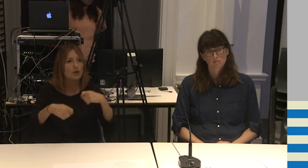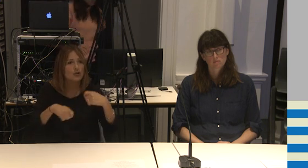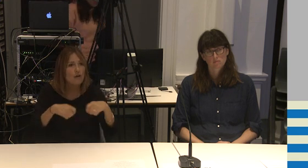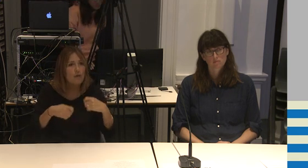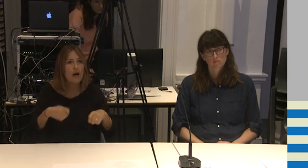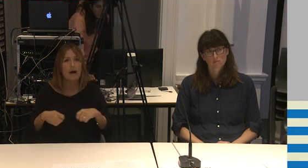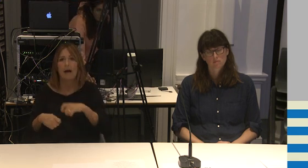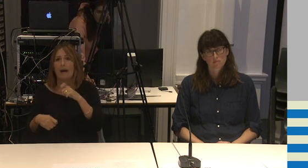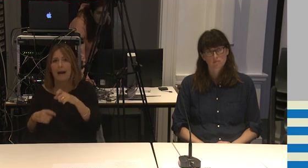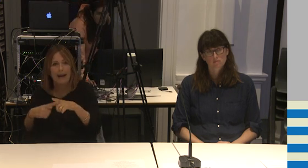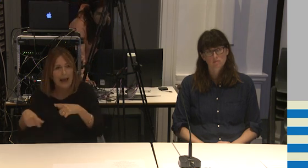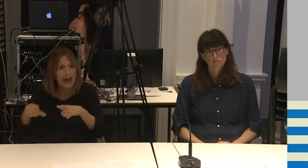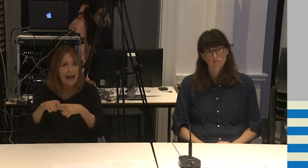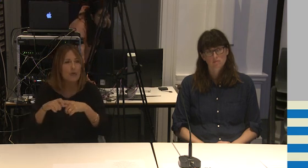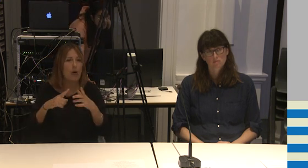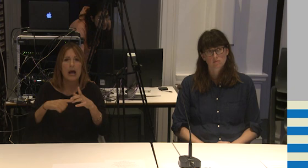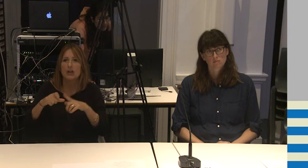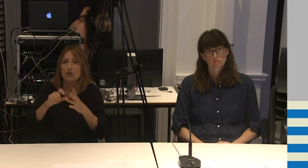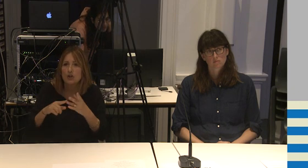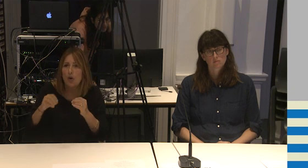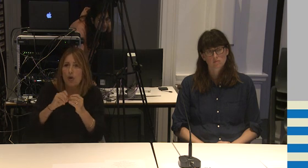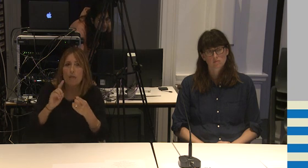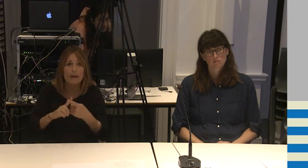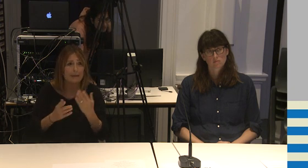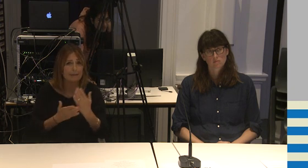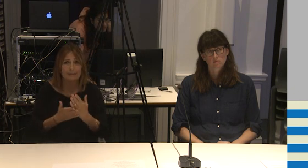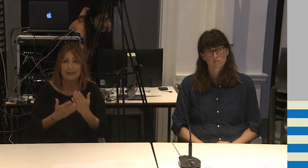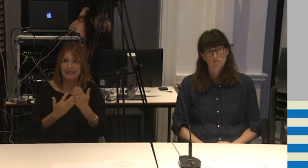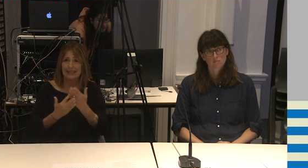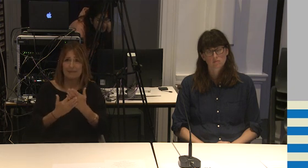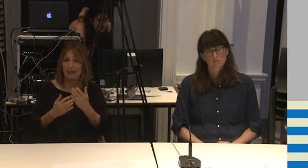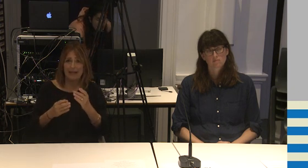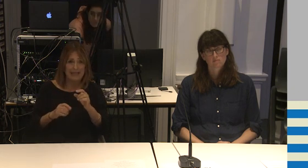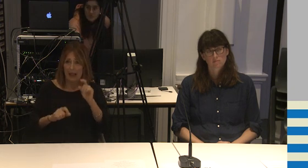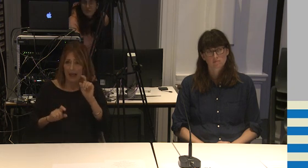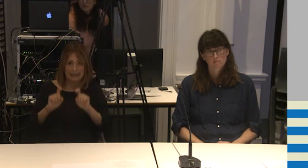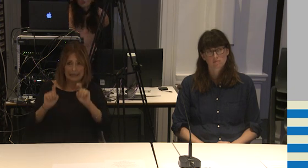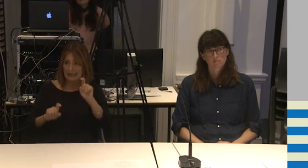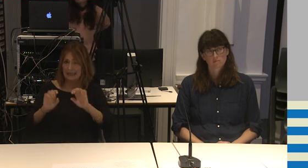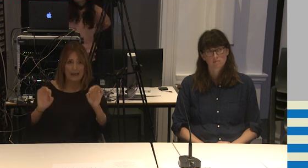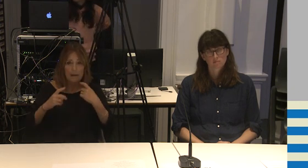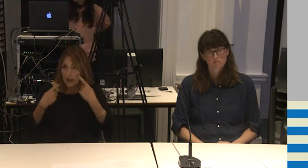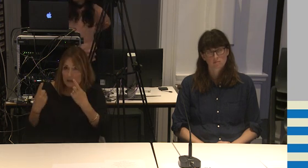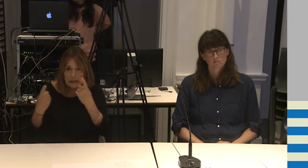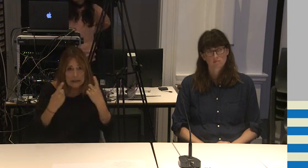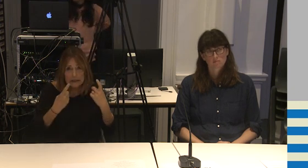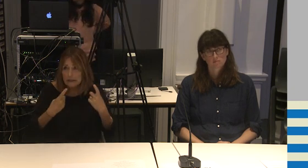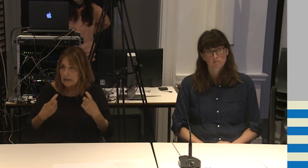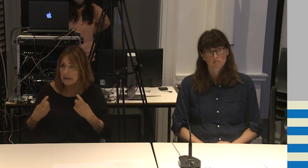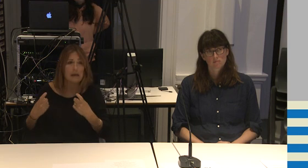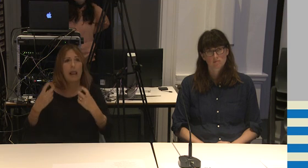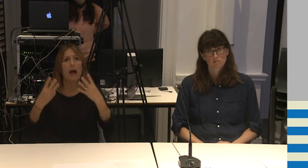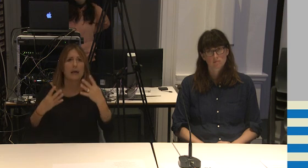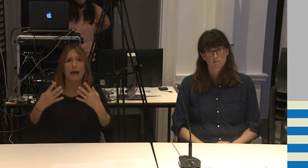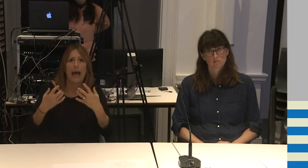CAD, none of the Adobe has any accessibility settings. And when you search for these things, it kind of comes